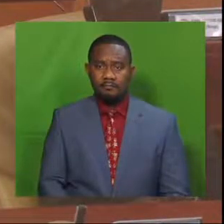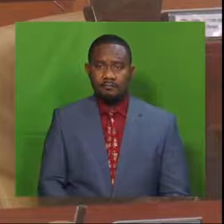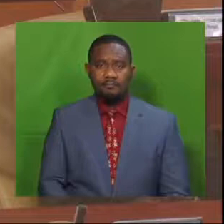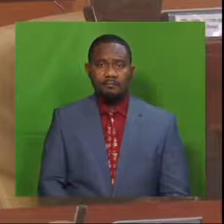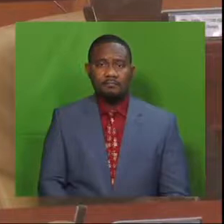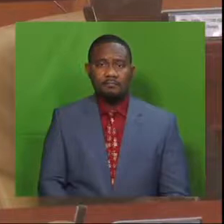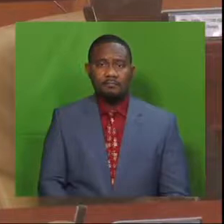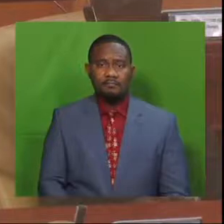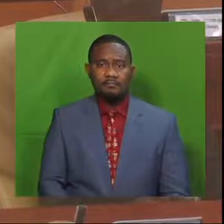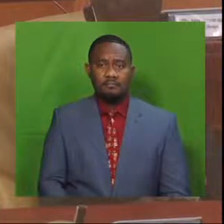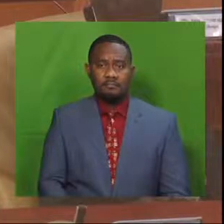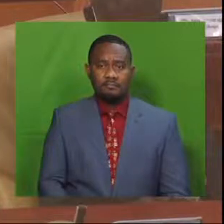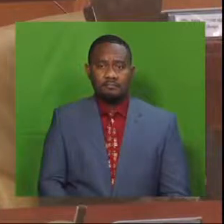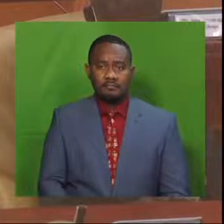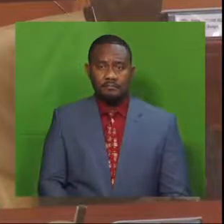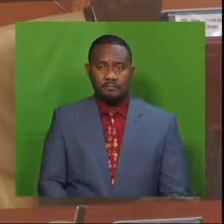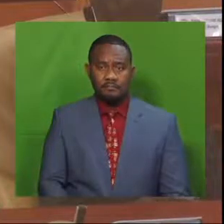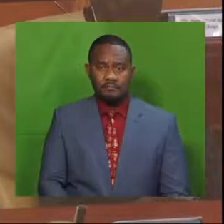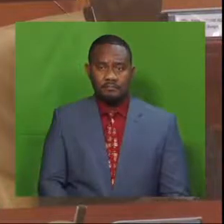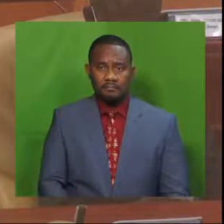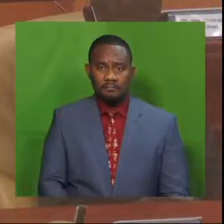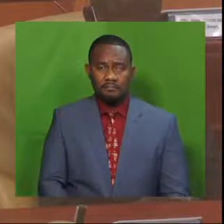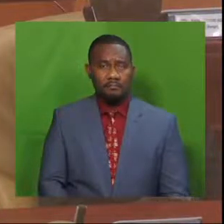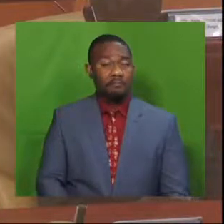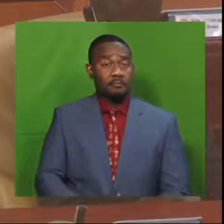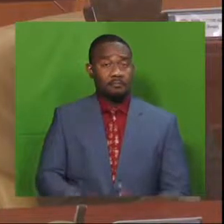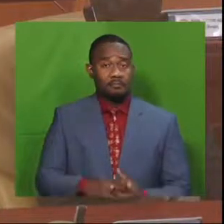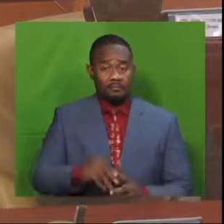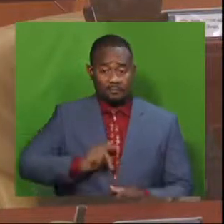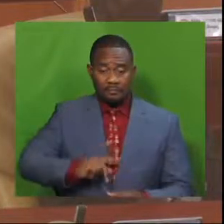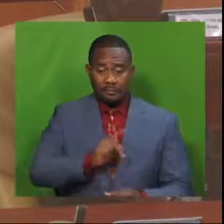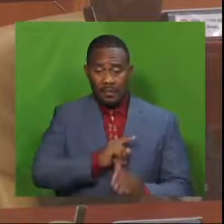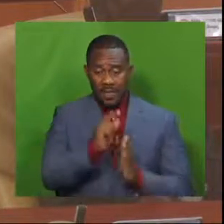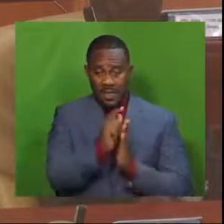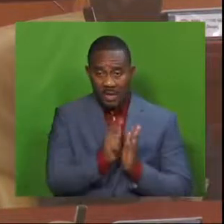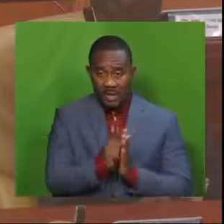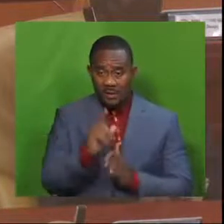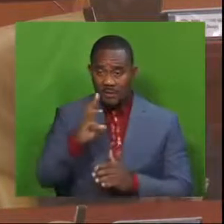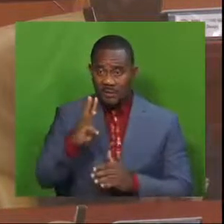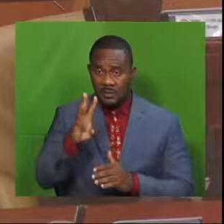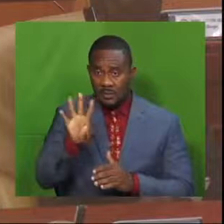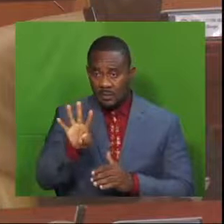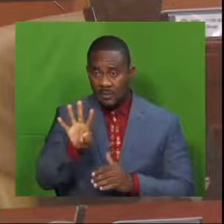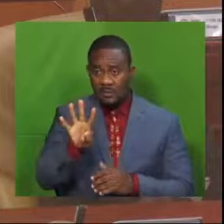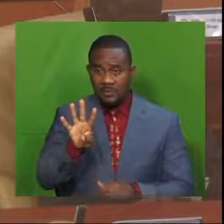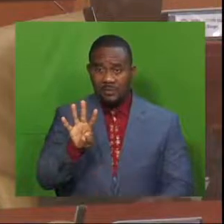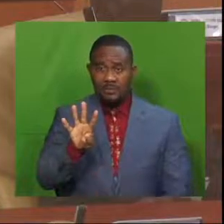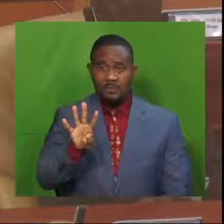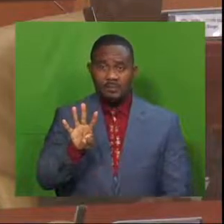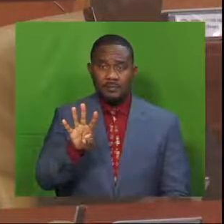in Order 60, Order 64,